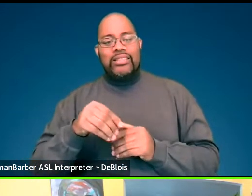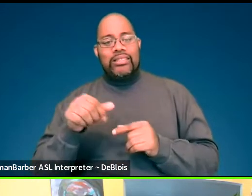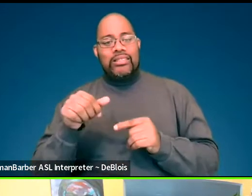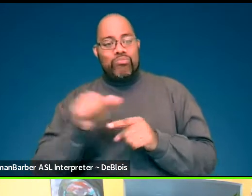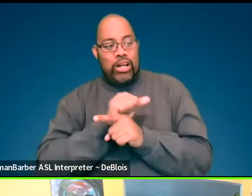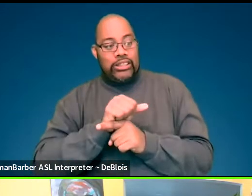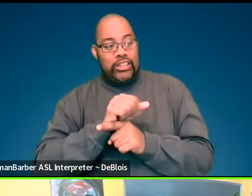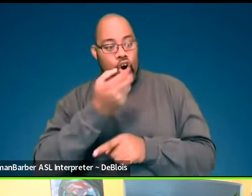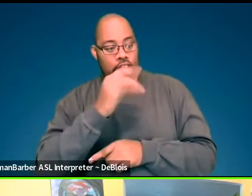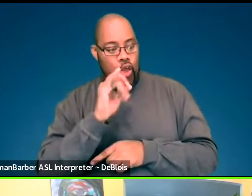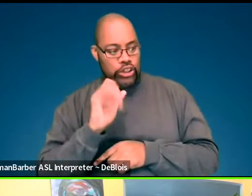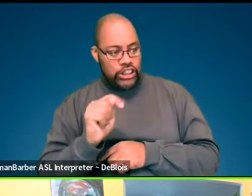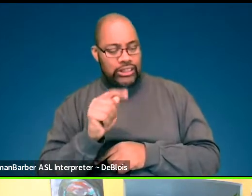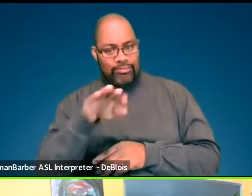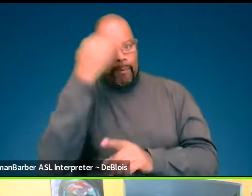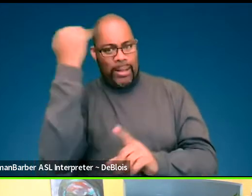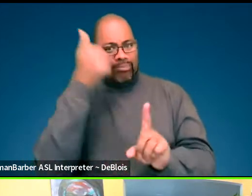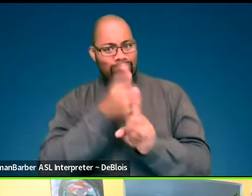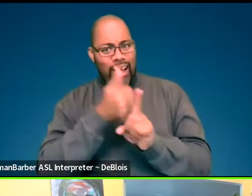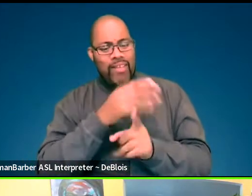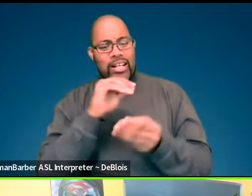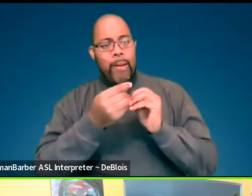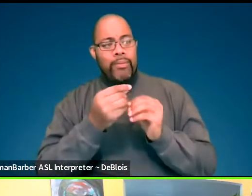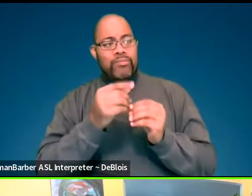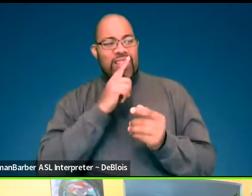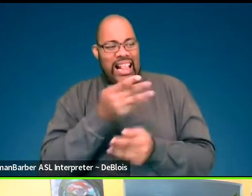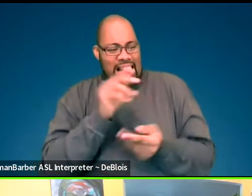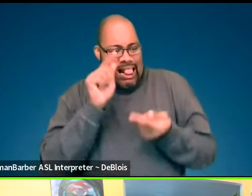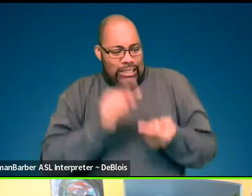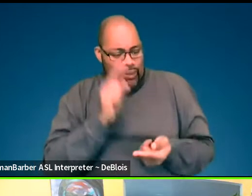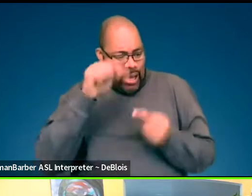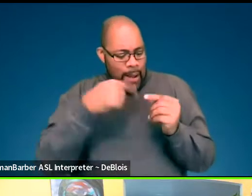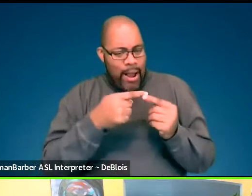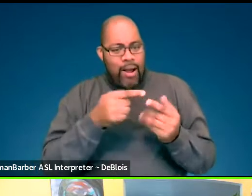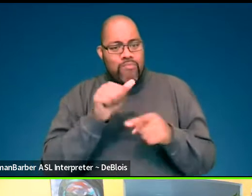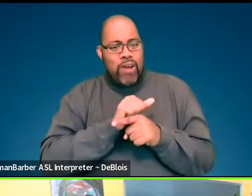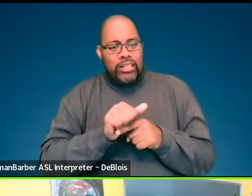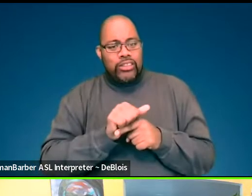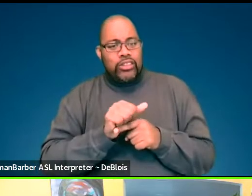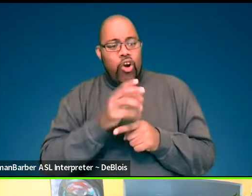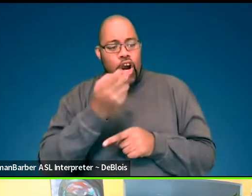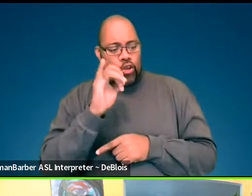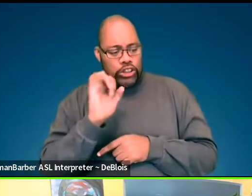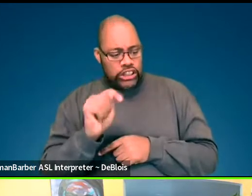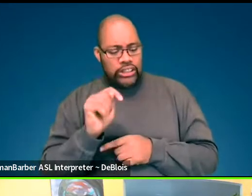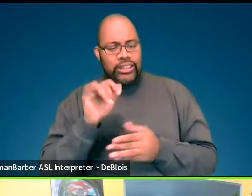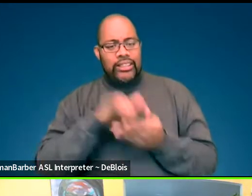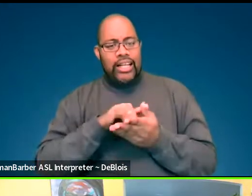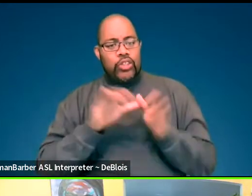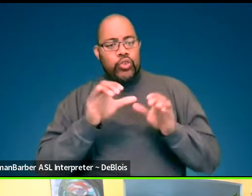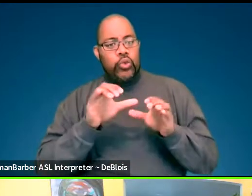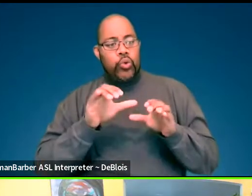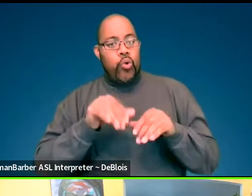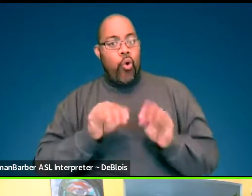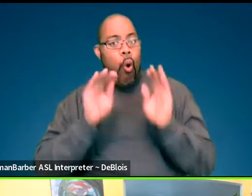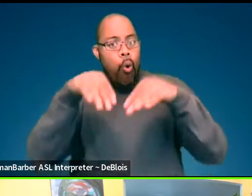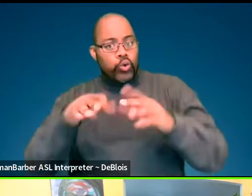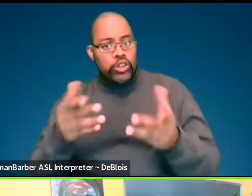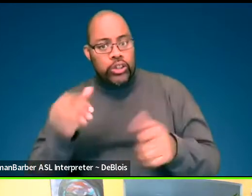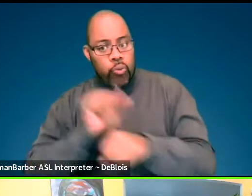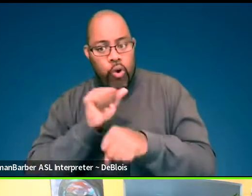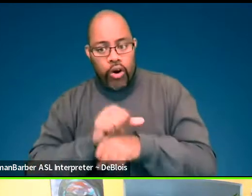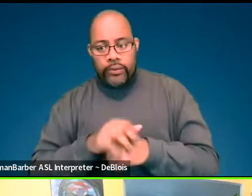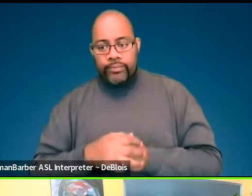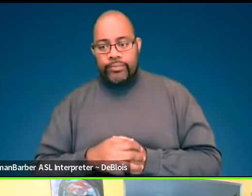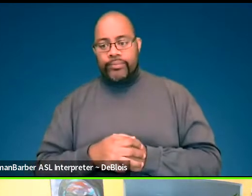archaeologists are Black. And the number is even fewer when you think about practicing archaeologists that do maritime work.